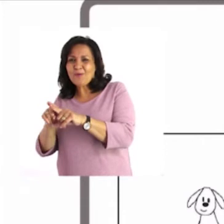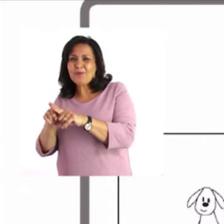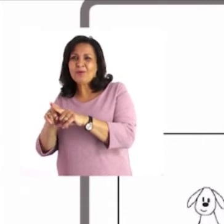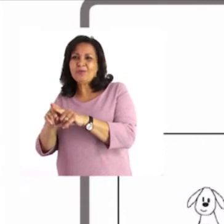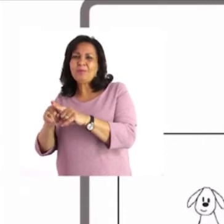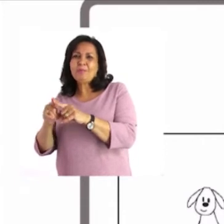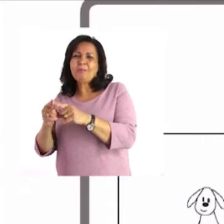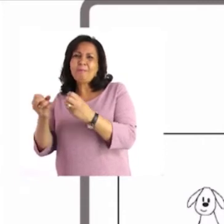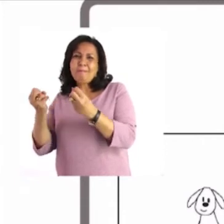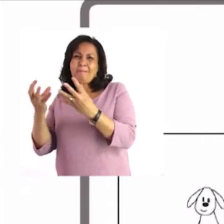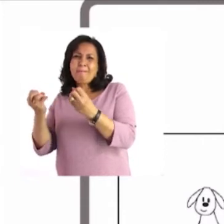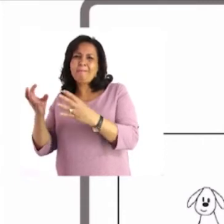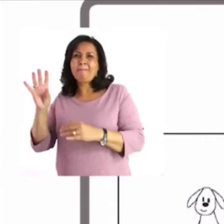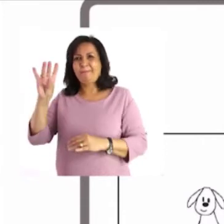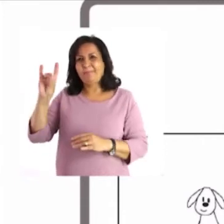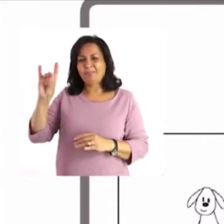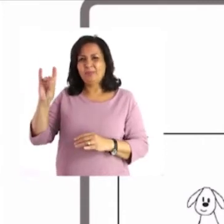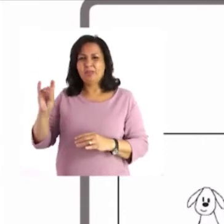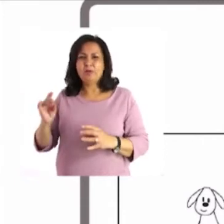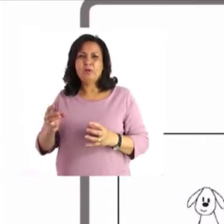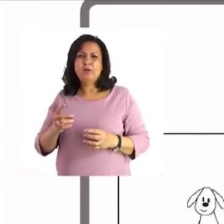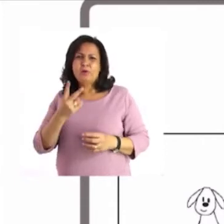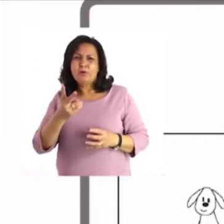dogs. Let's look at the pumpkins.